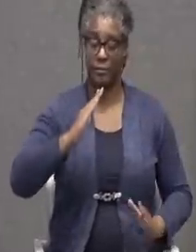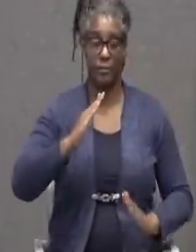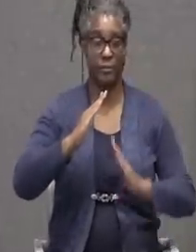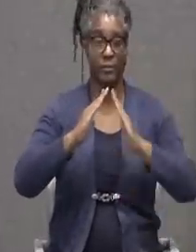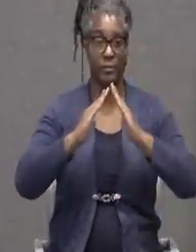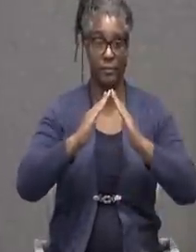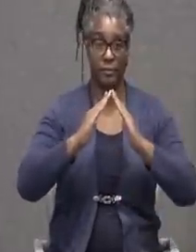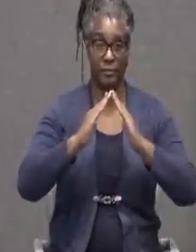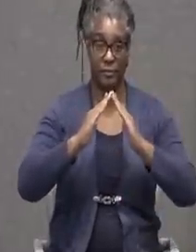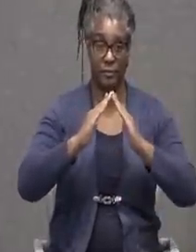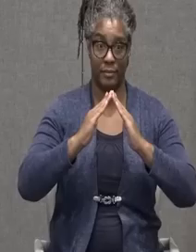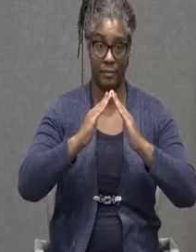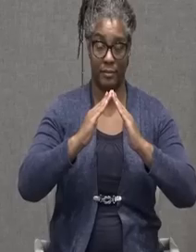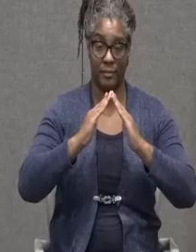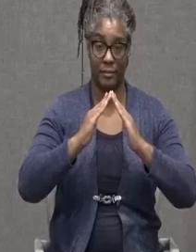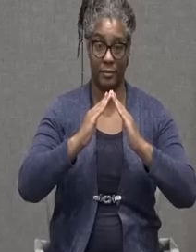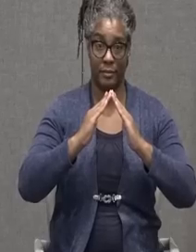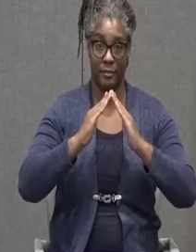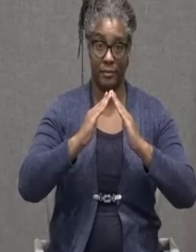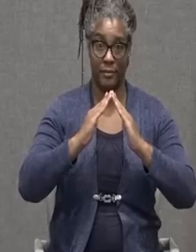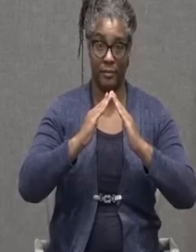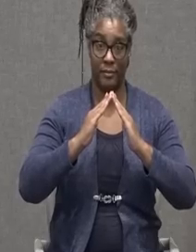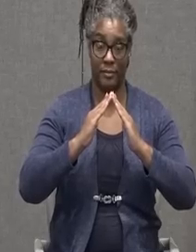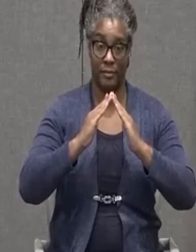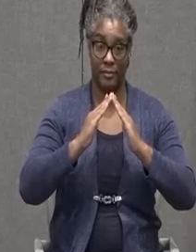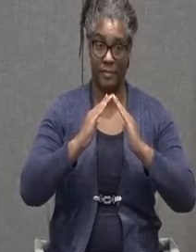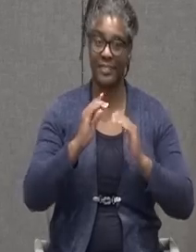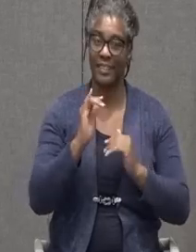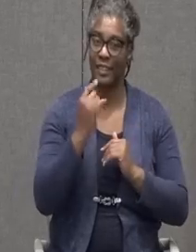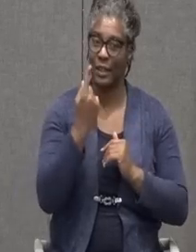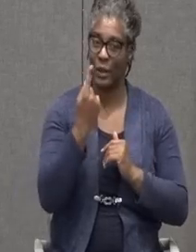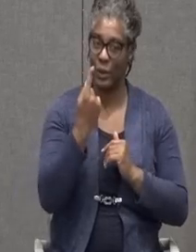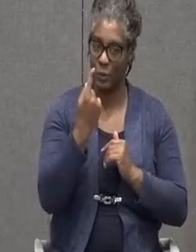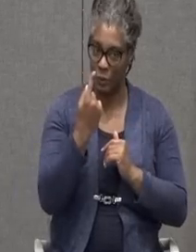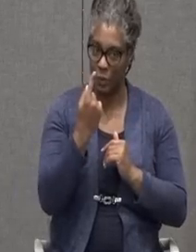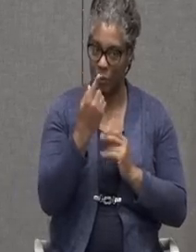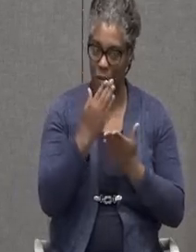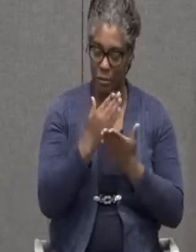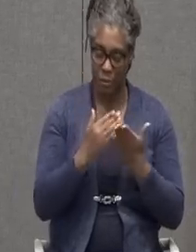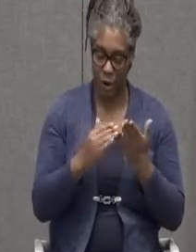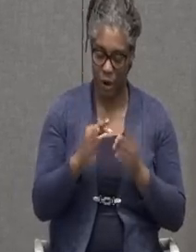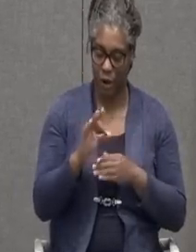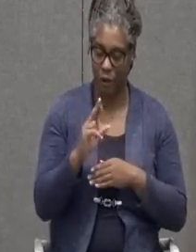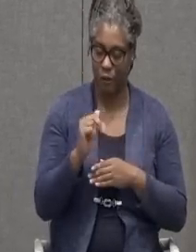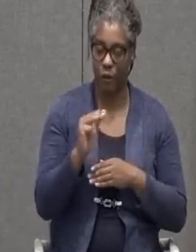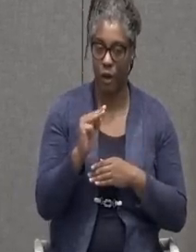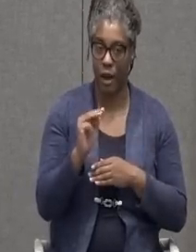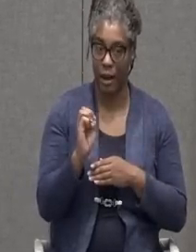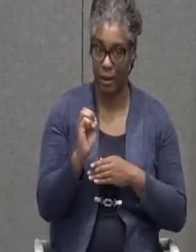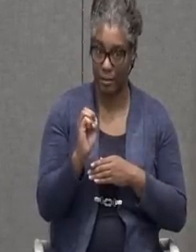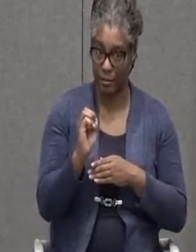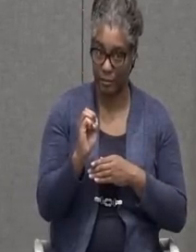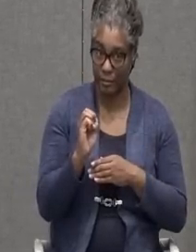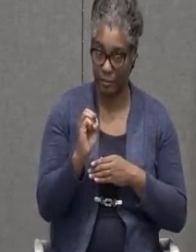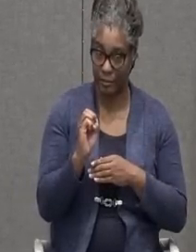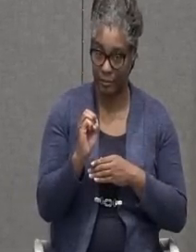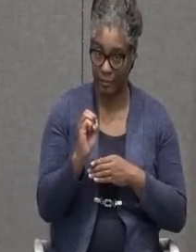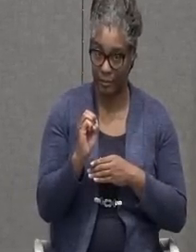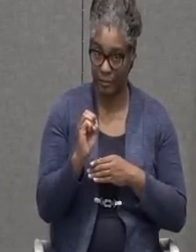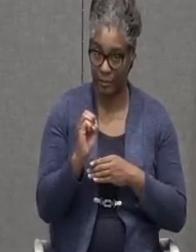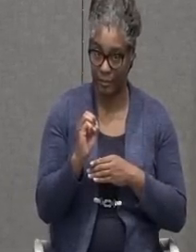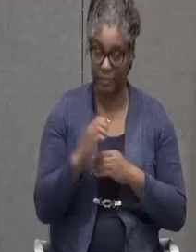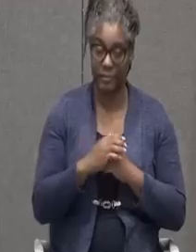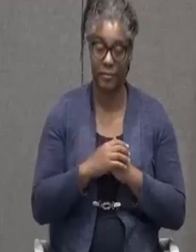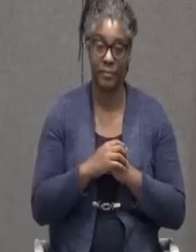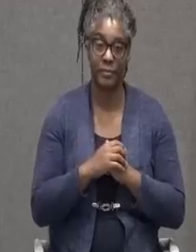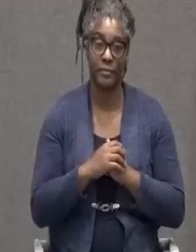There's one part of the frame for my Ferris wheel. And now I'm going to get two